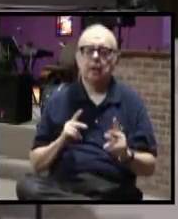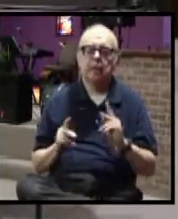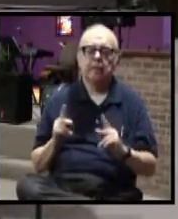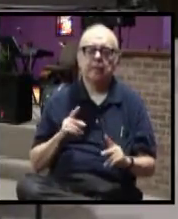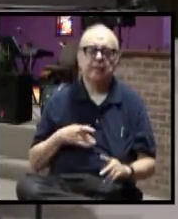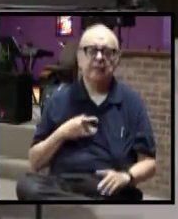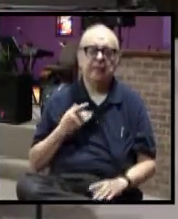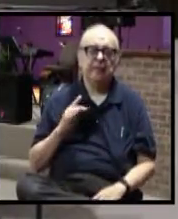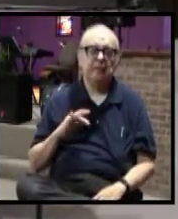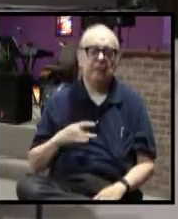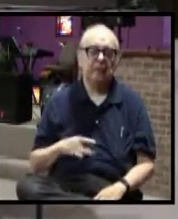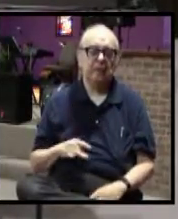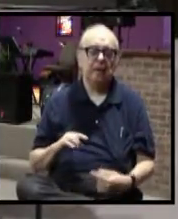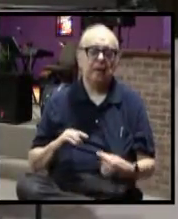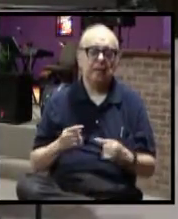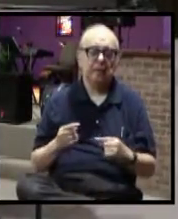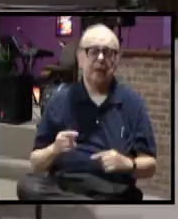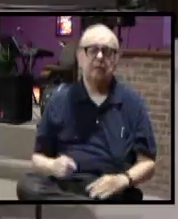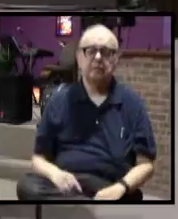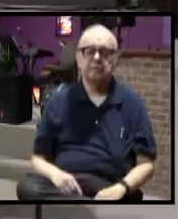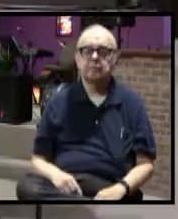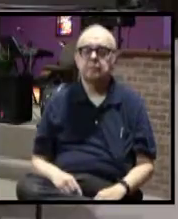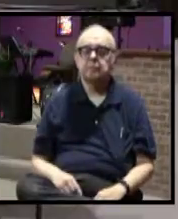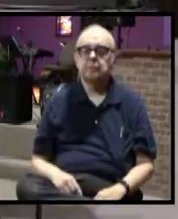And they need people to feel their pain.